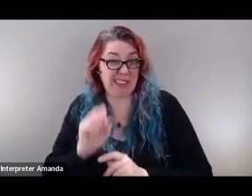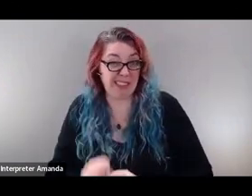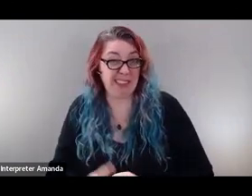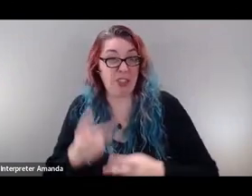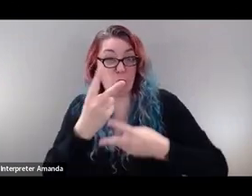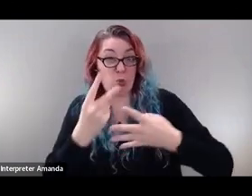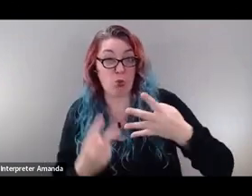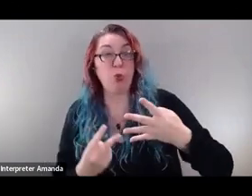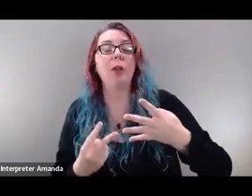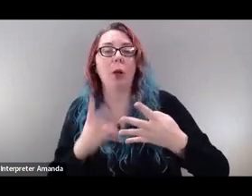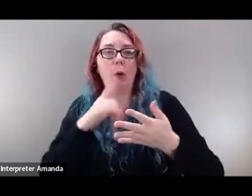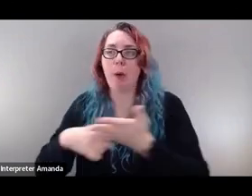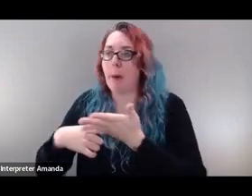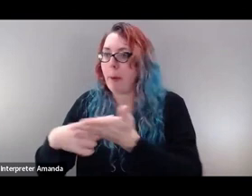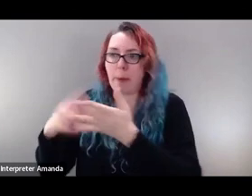Christina